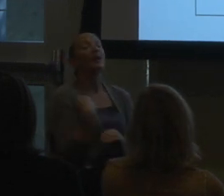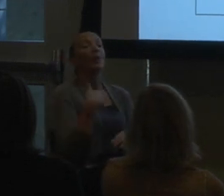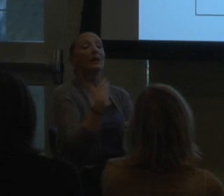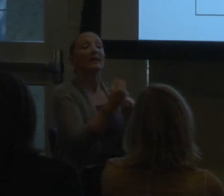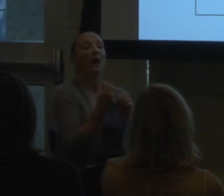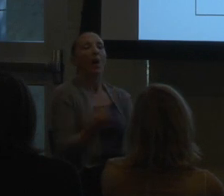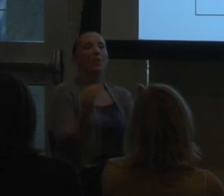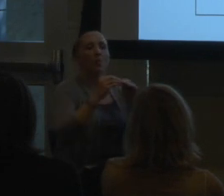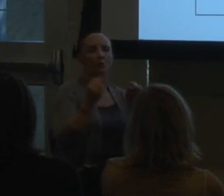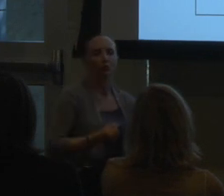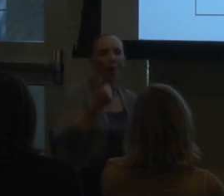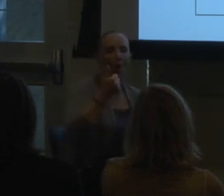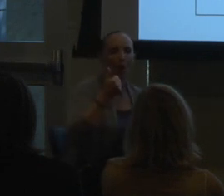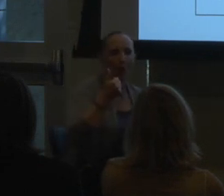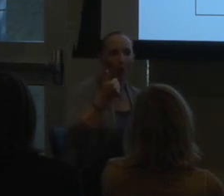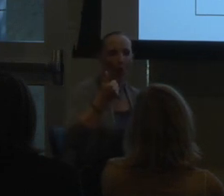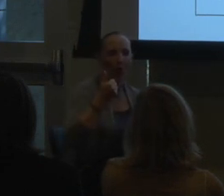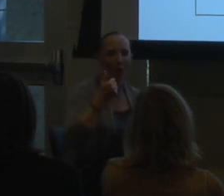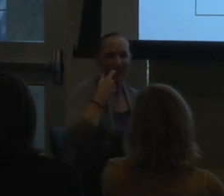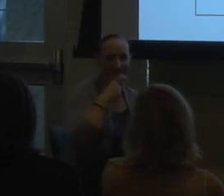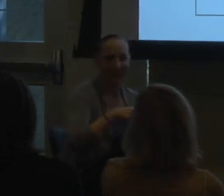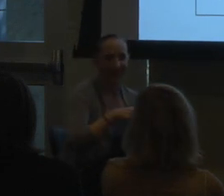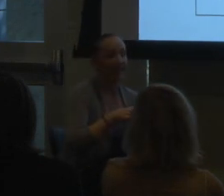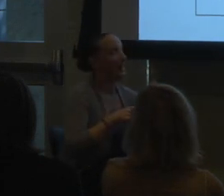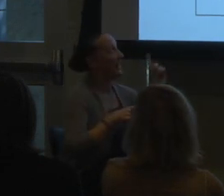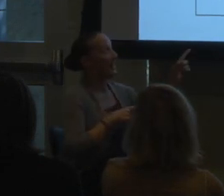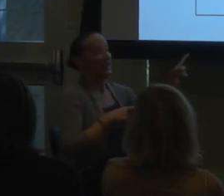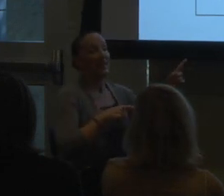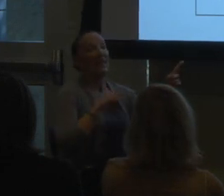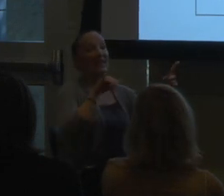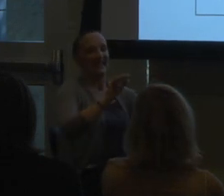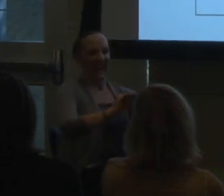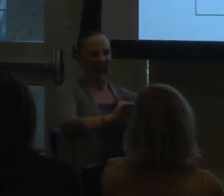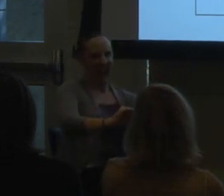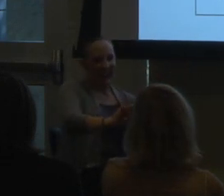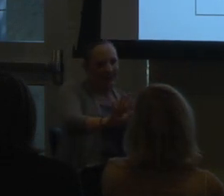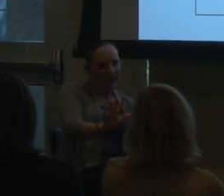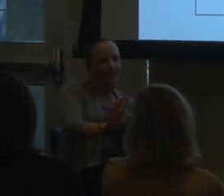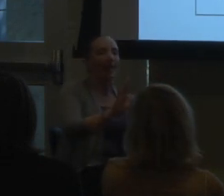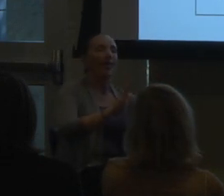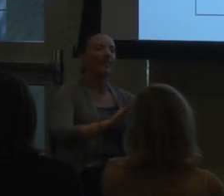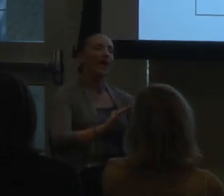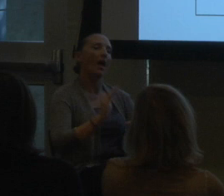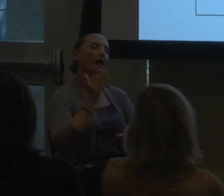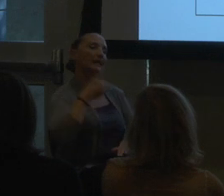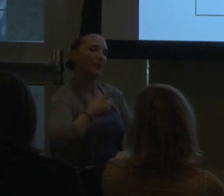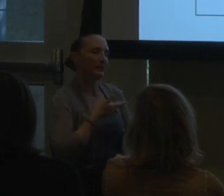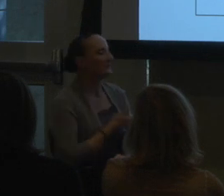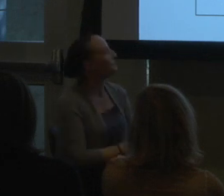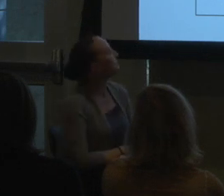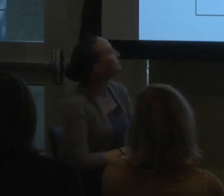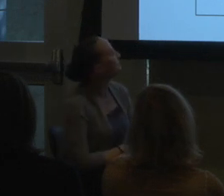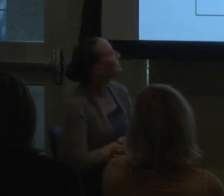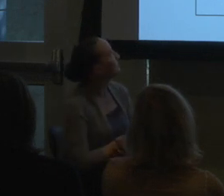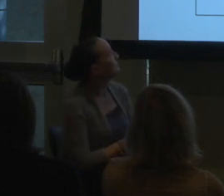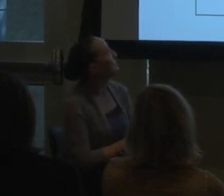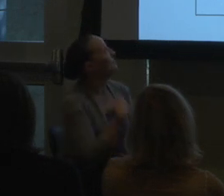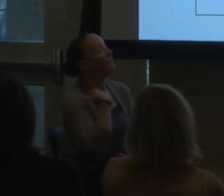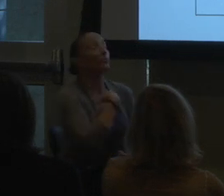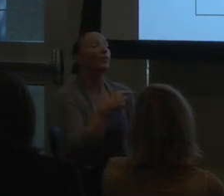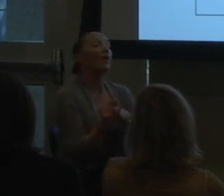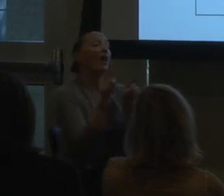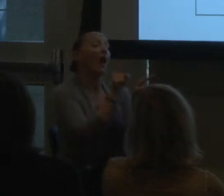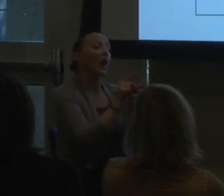much stronger effect. This is explicitly presented form rather than implicit activation. But we also